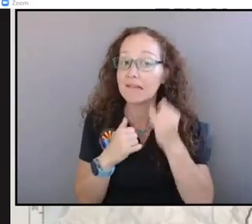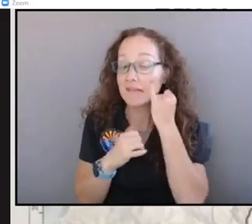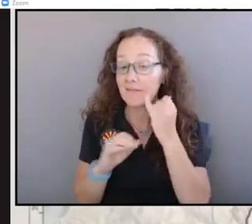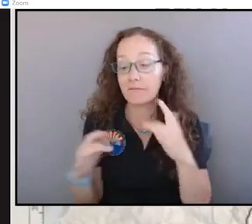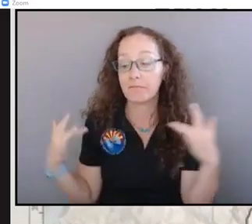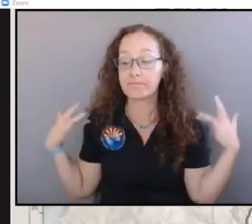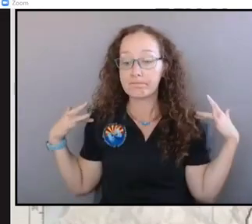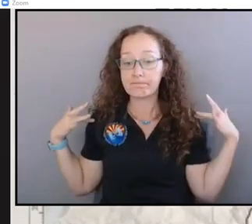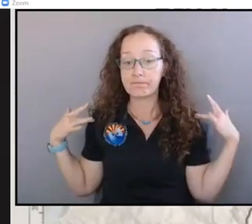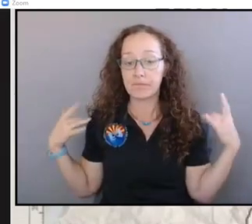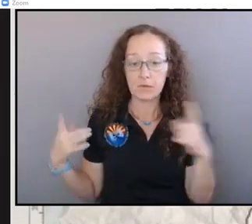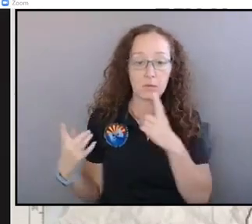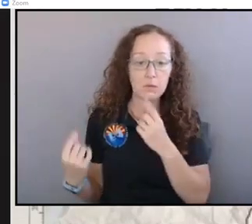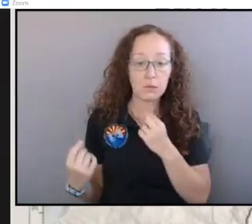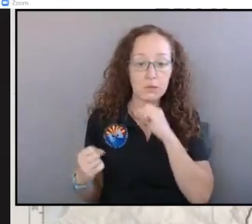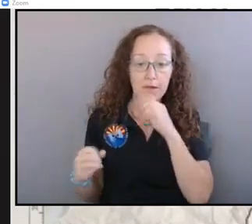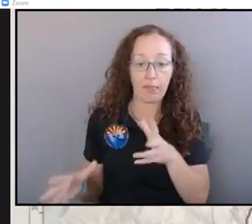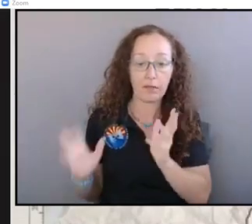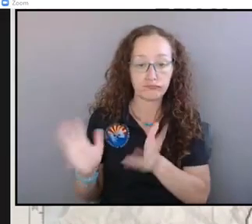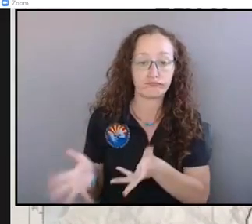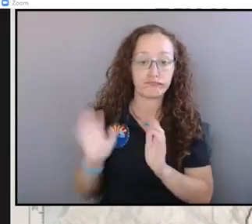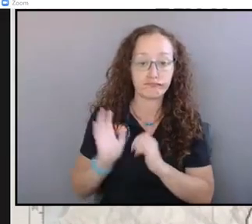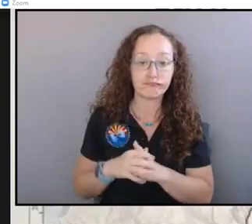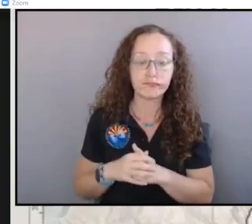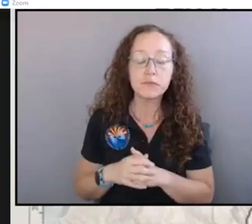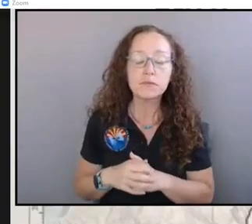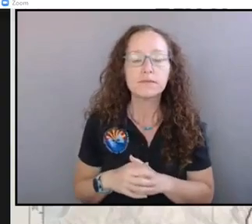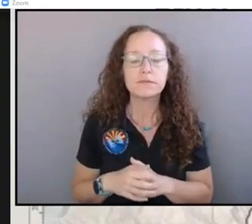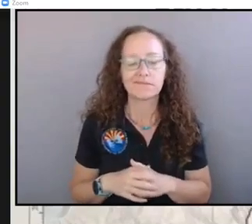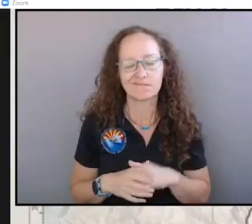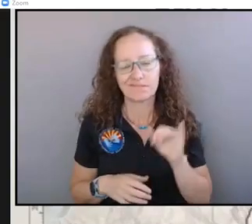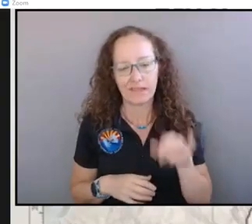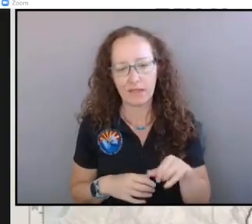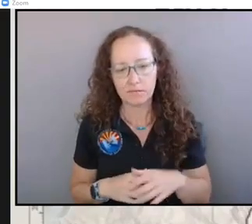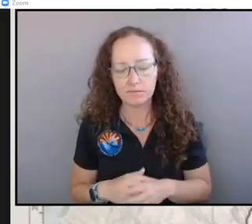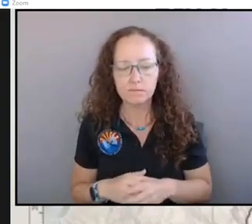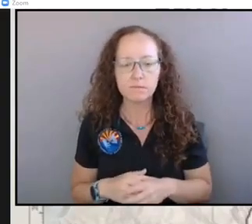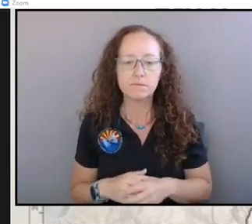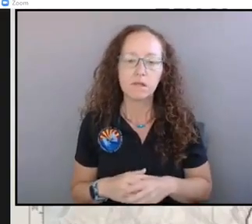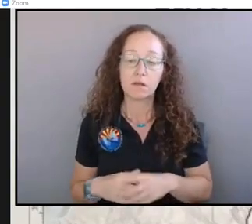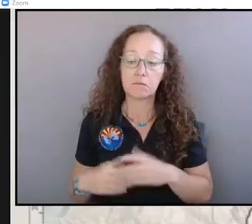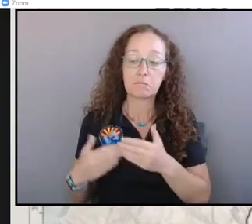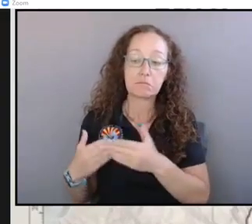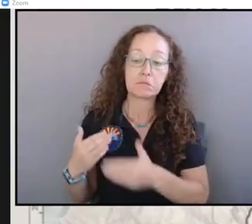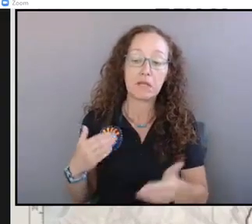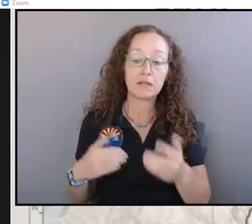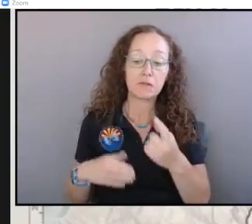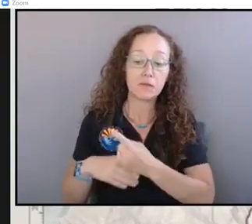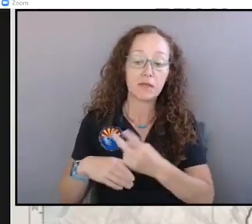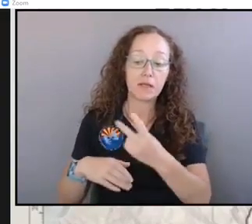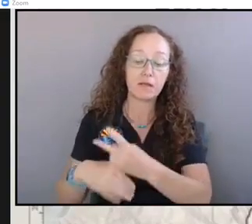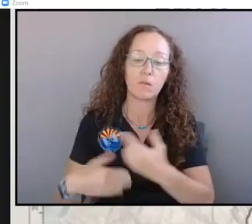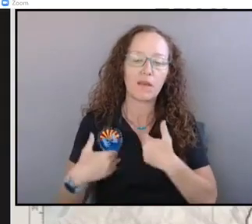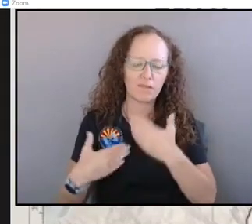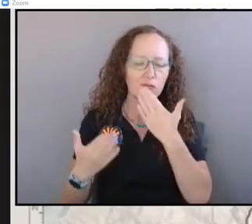all. In the next couple of days, we have really good work days. The crews are going to be in there working.